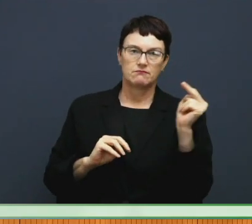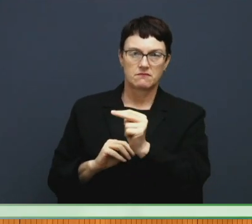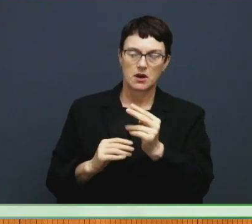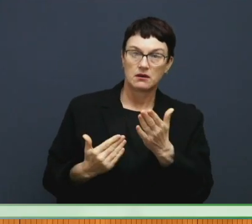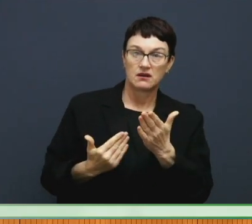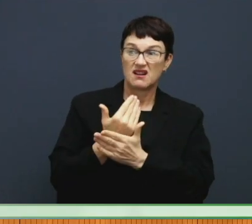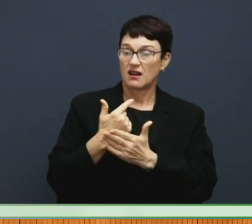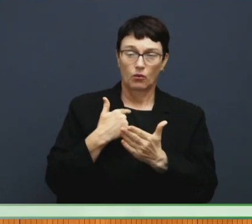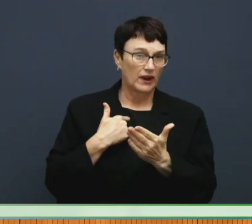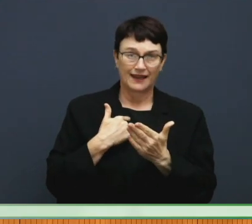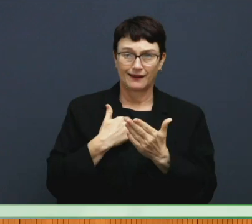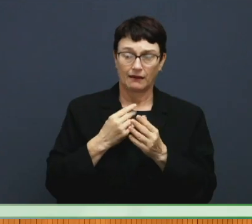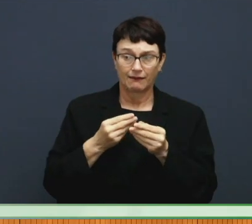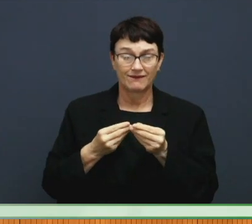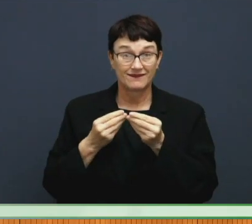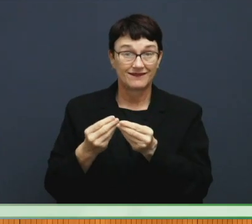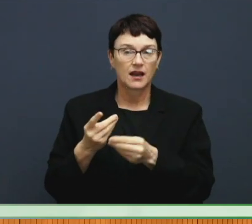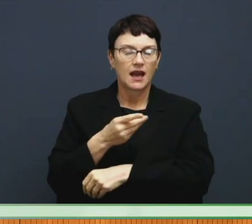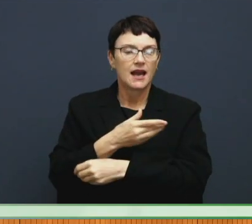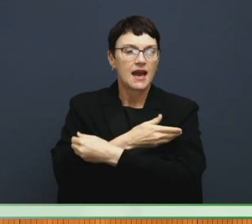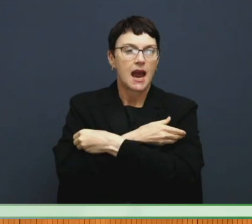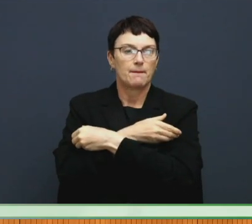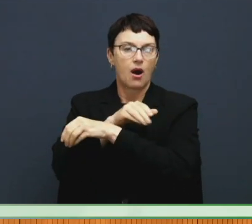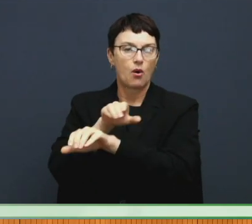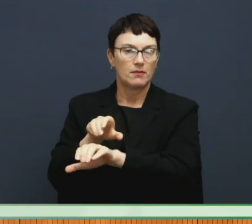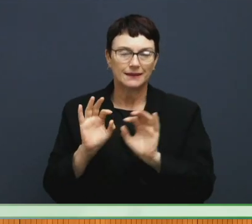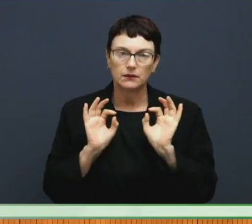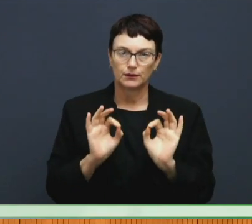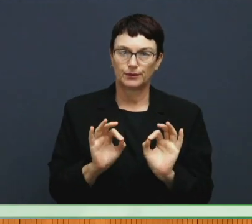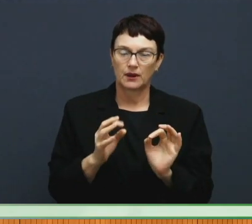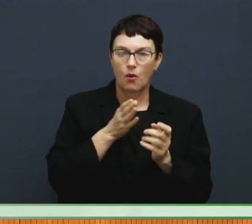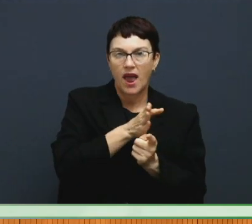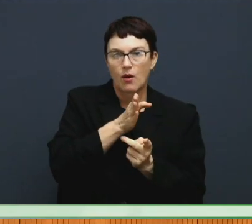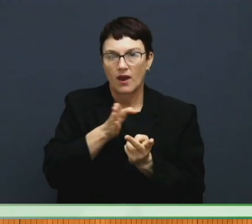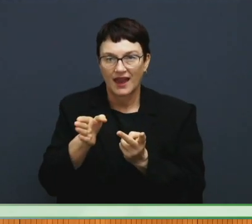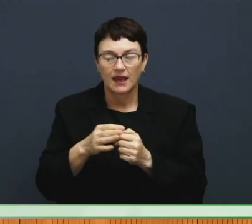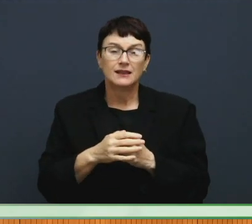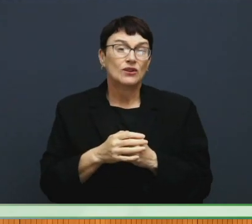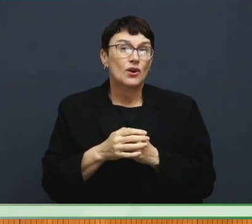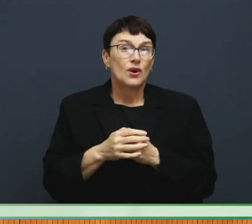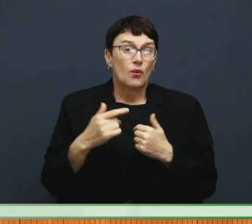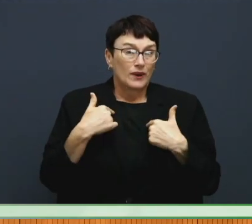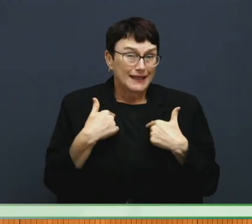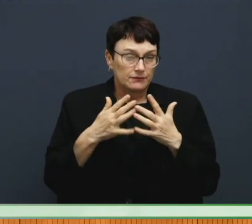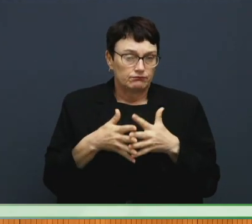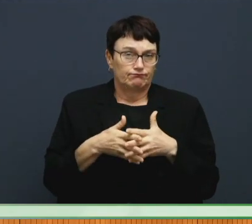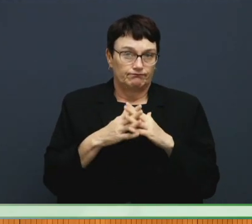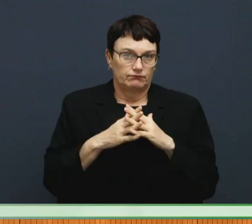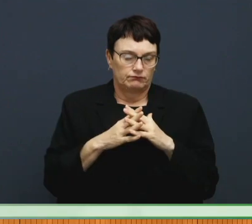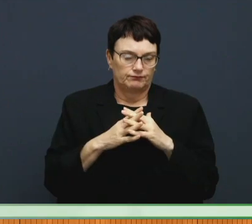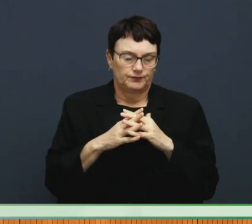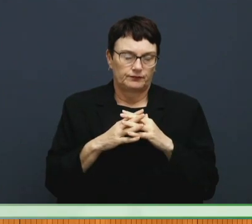two-way empowerment talent cultivation model. Through the establishment of a 1+1